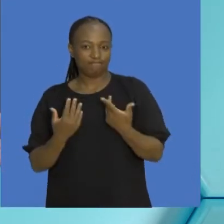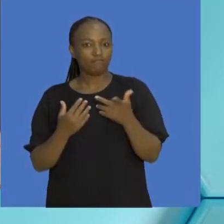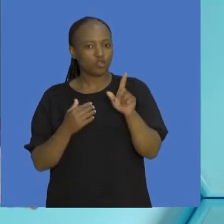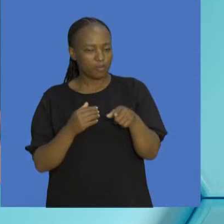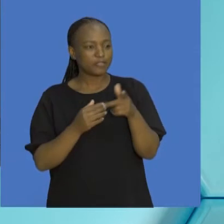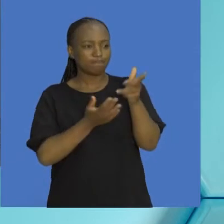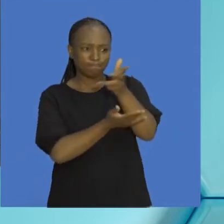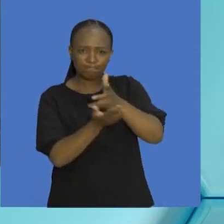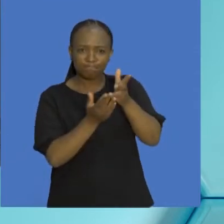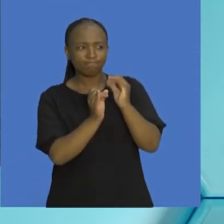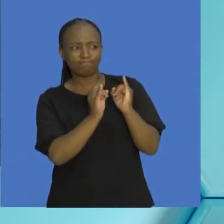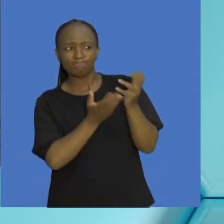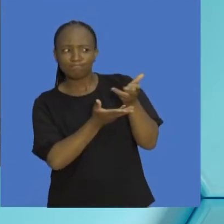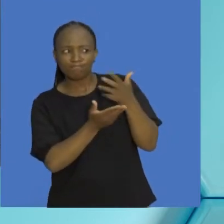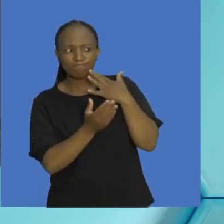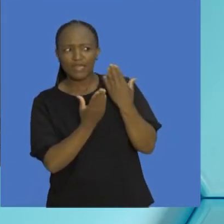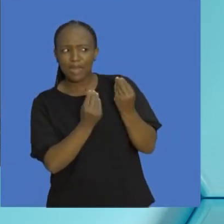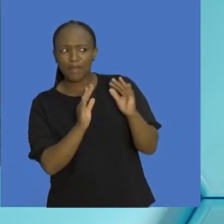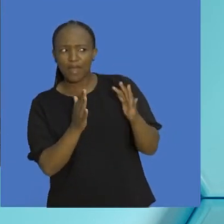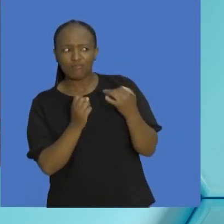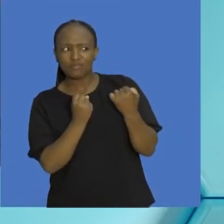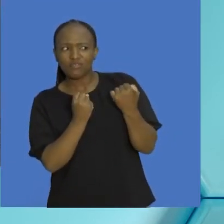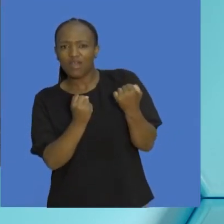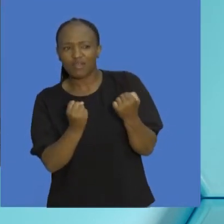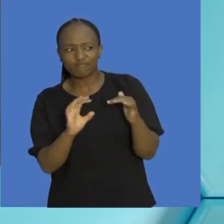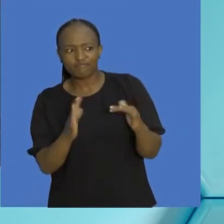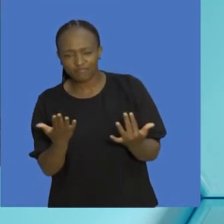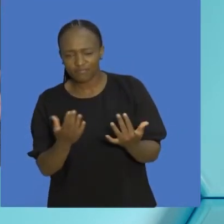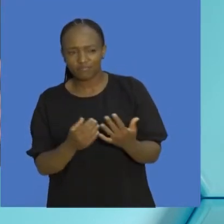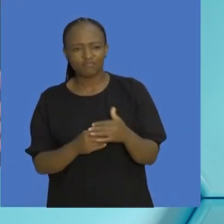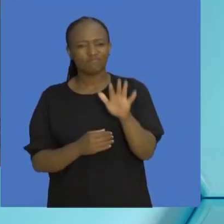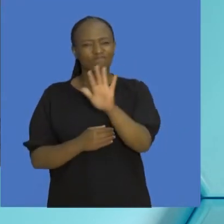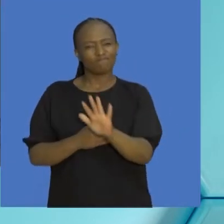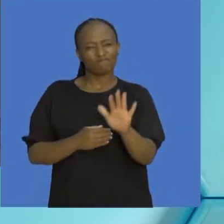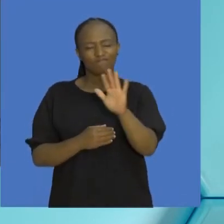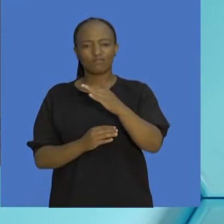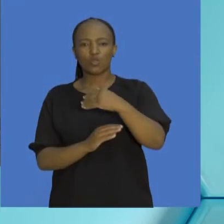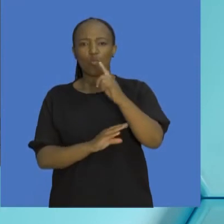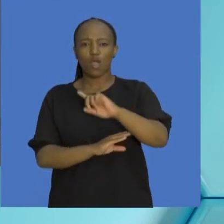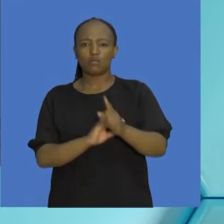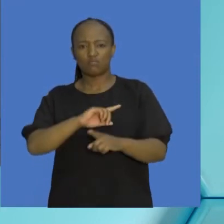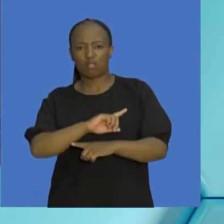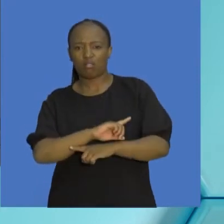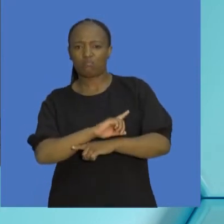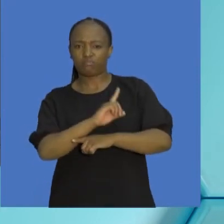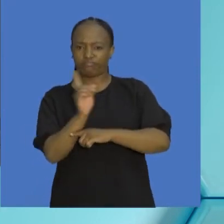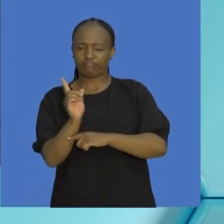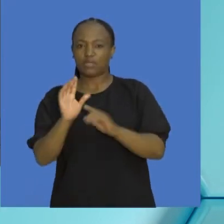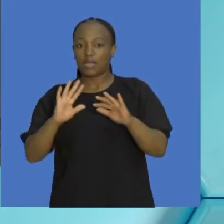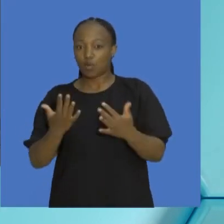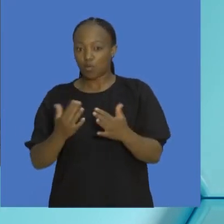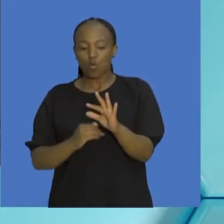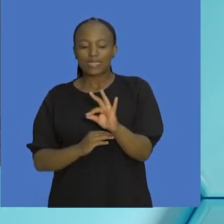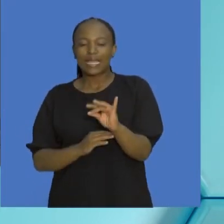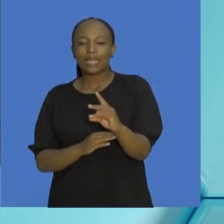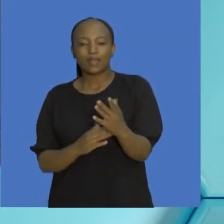conversation with people around you. How do they drive? Okay? What is their average speed per weekly or daily?